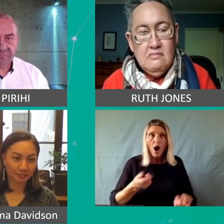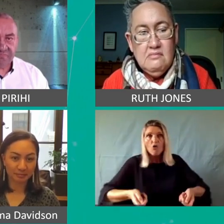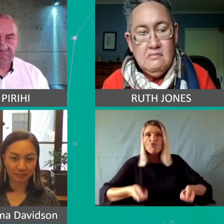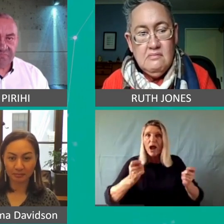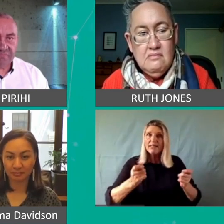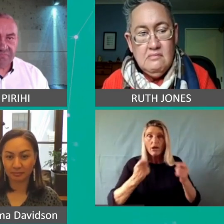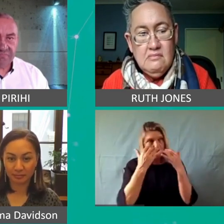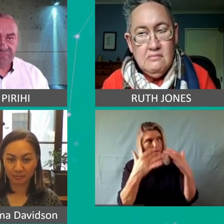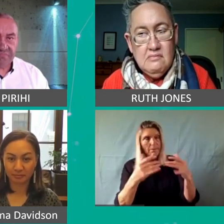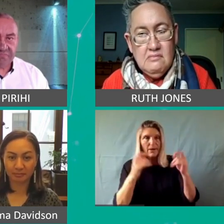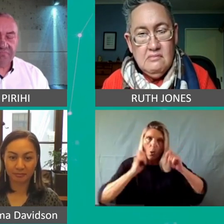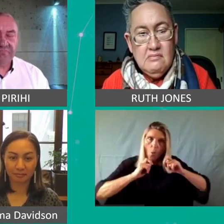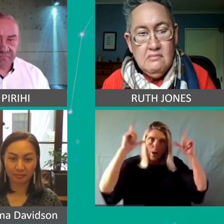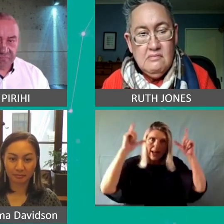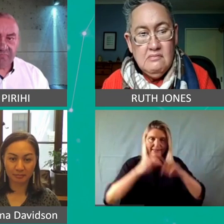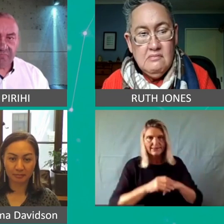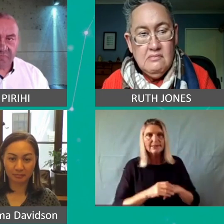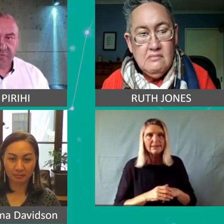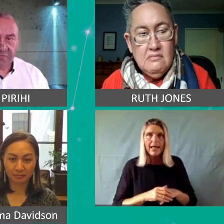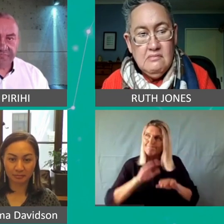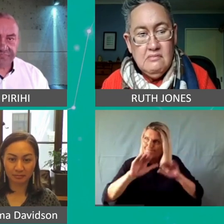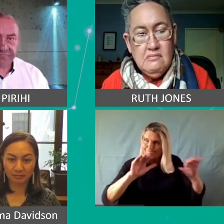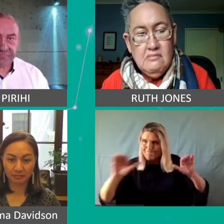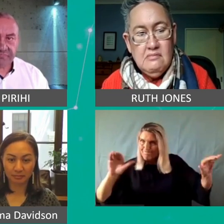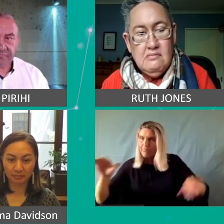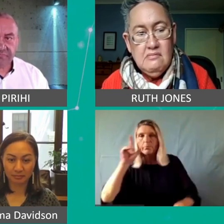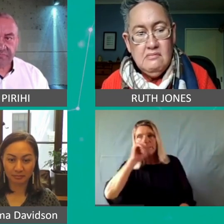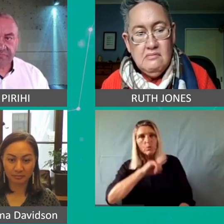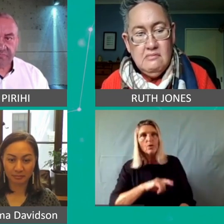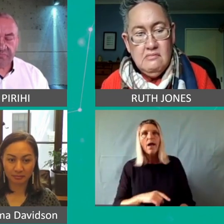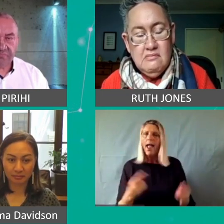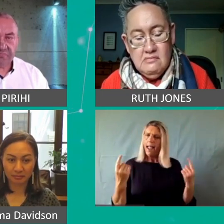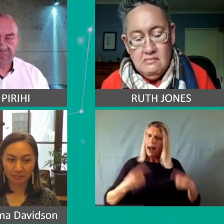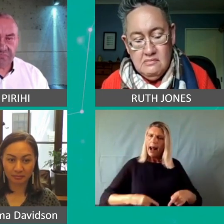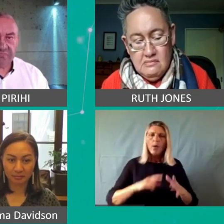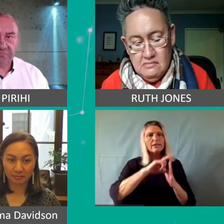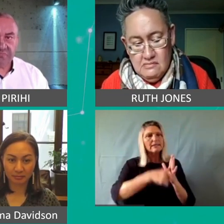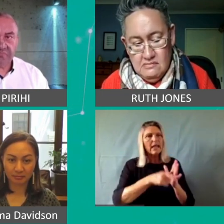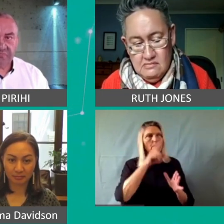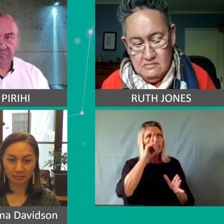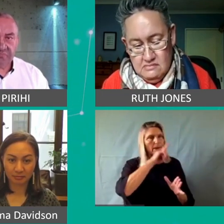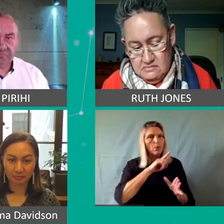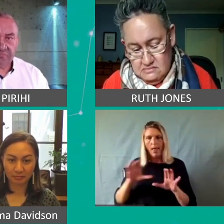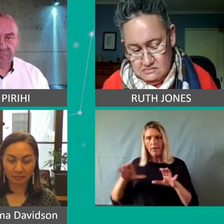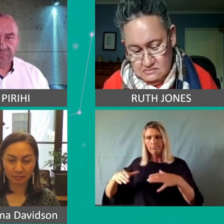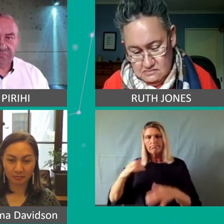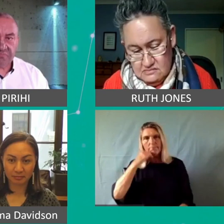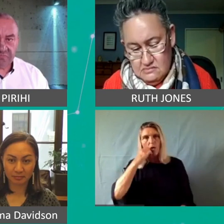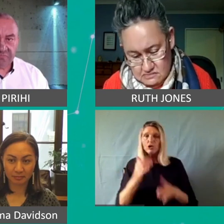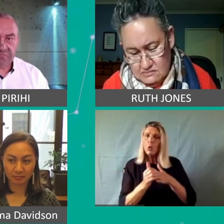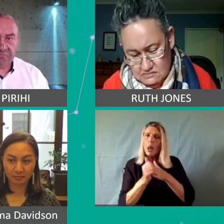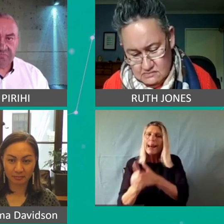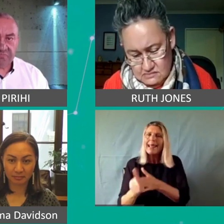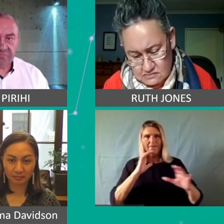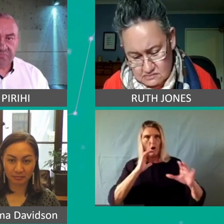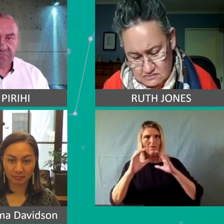and talking about these really important issues and enabling disabled people in Tangata Whaikaha Māori to lead those conversations and